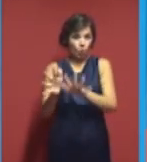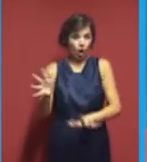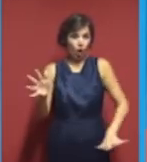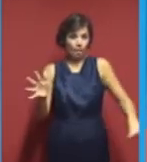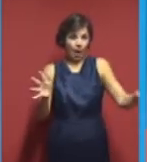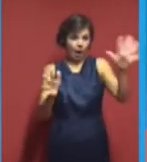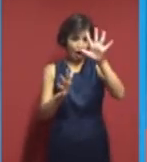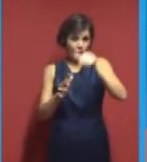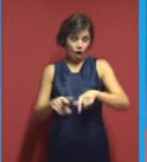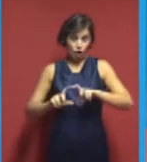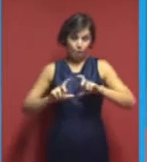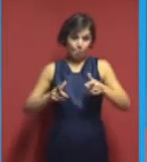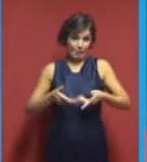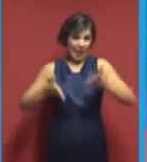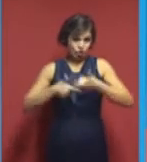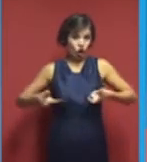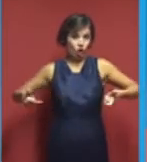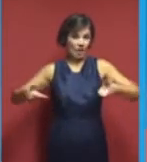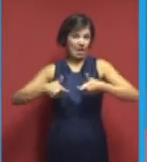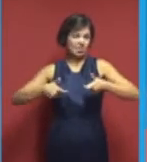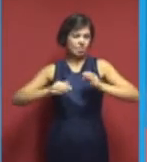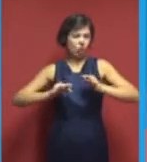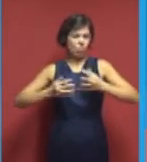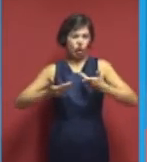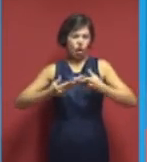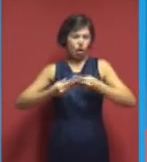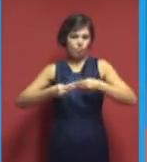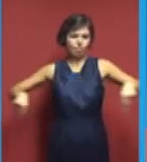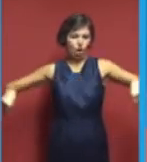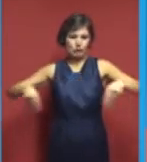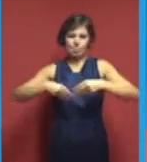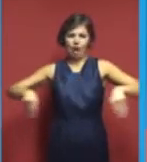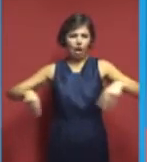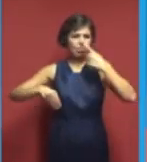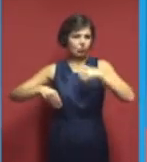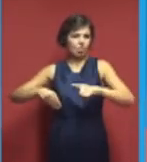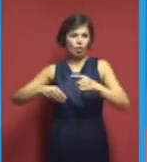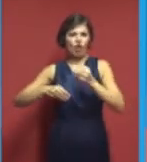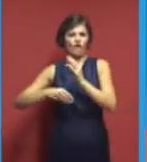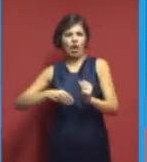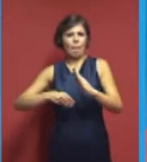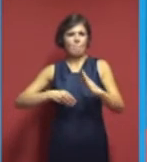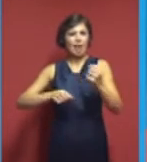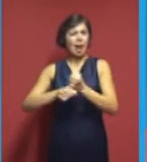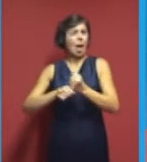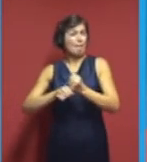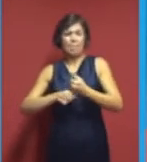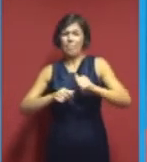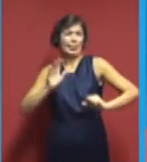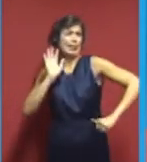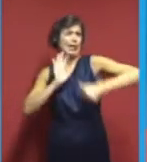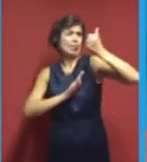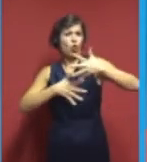Fab Labs and several European Fab Labs are together in the basement. So you can go there and tinker and learn and watch and meet